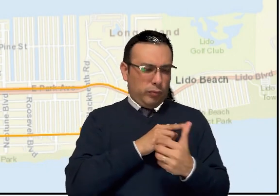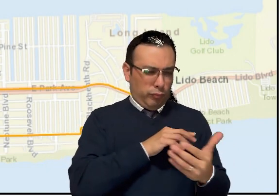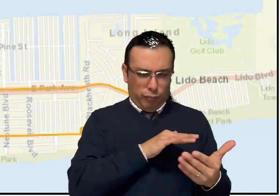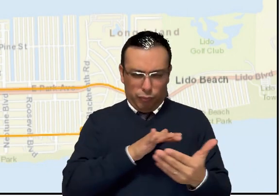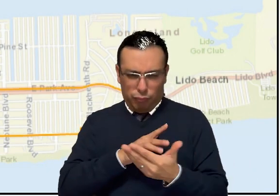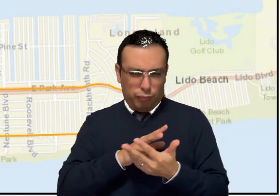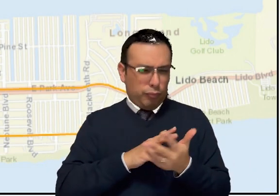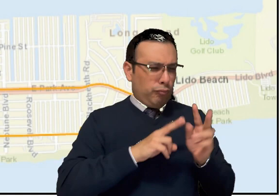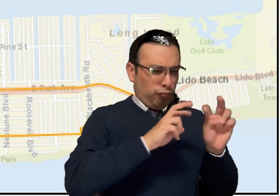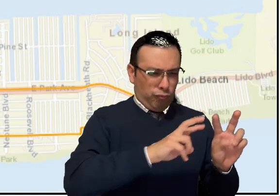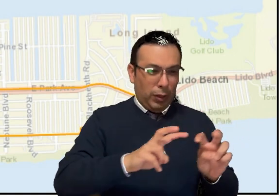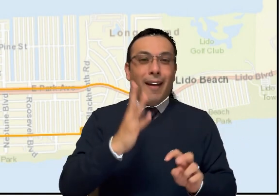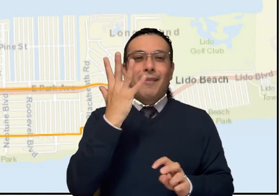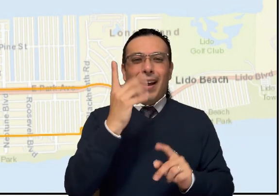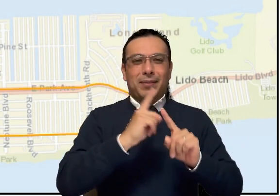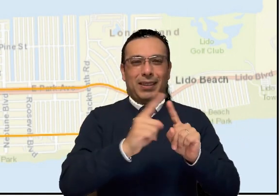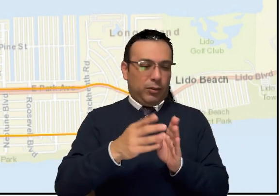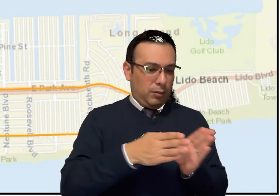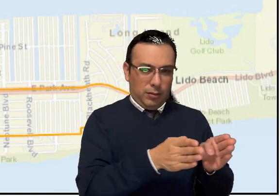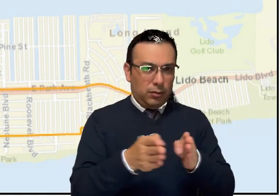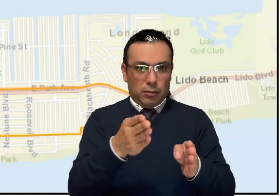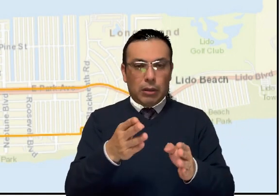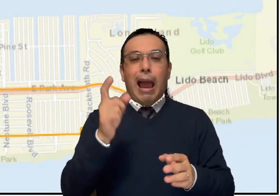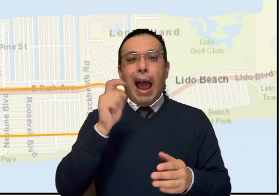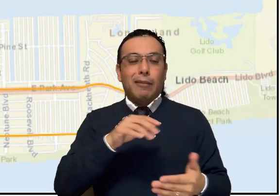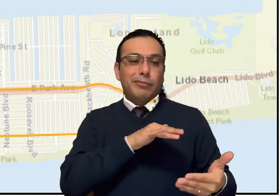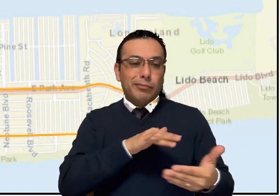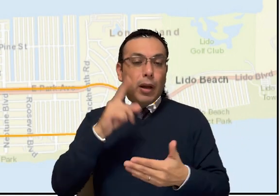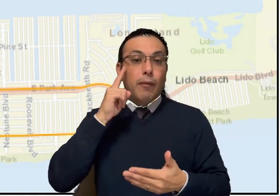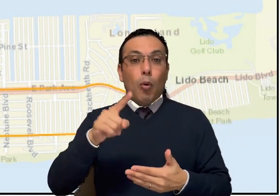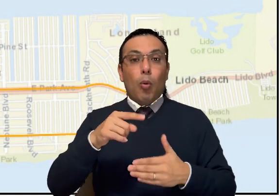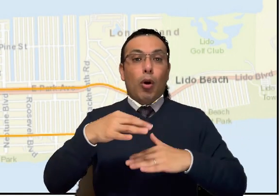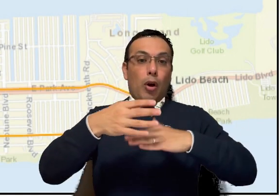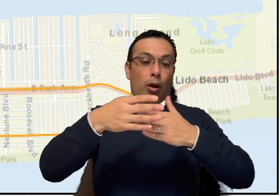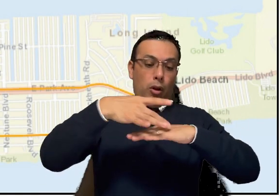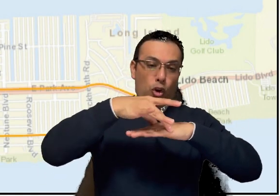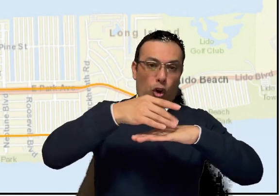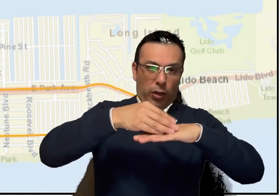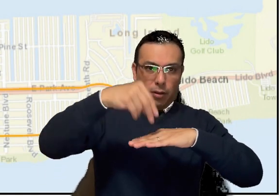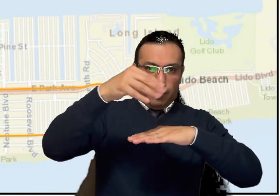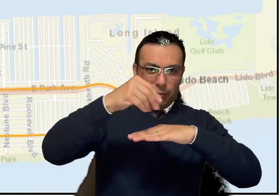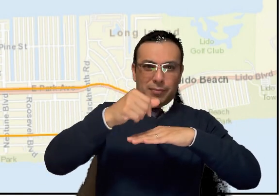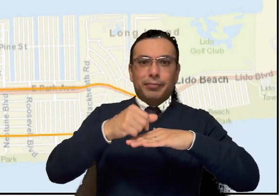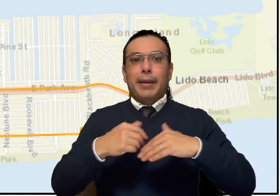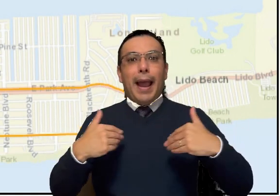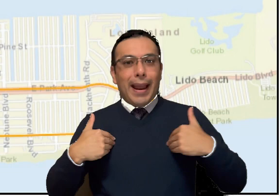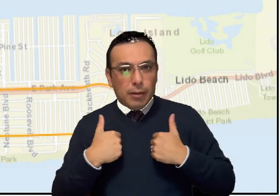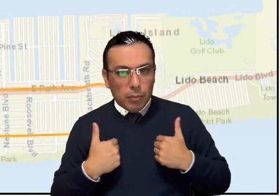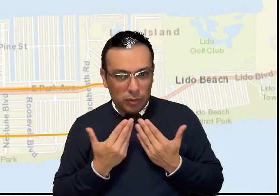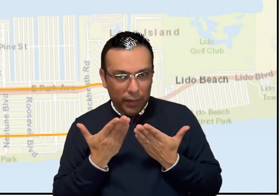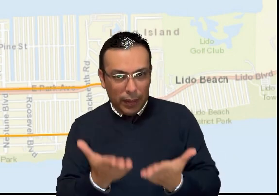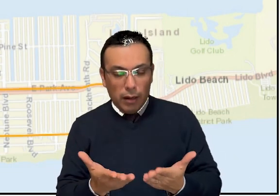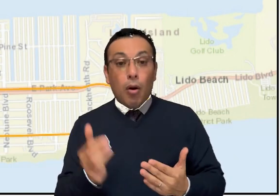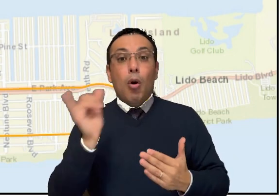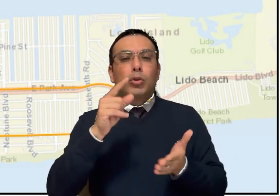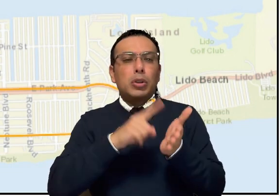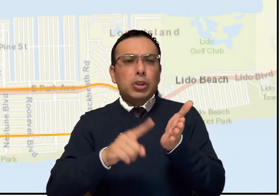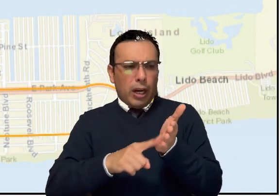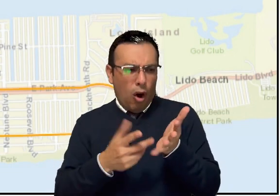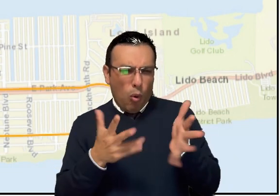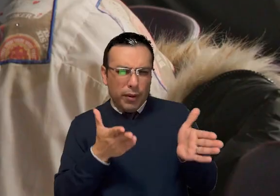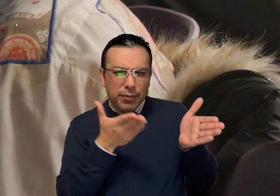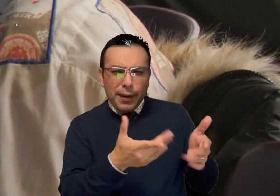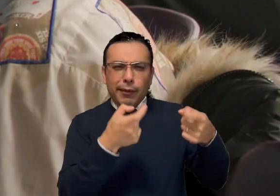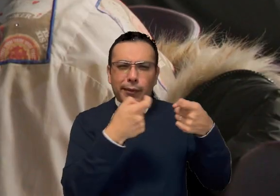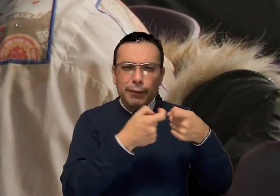included geological and marine surveys, as well as surveys of existing infrastructure, and we have incorporated